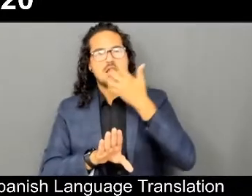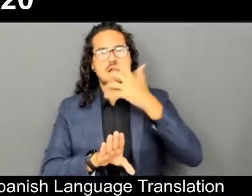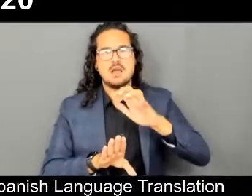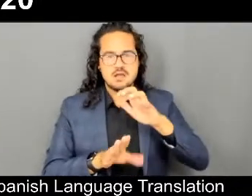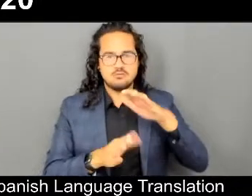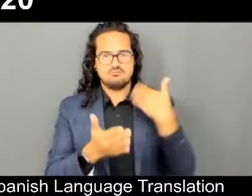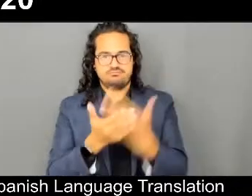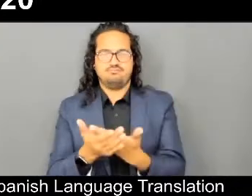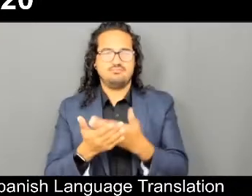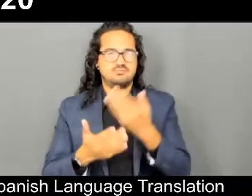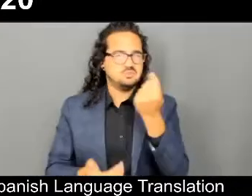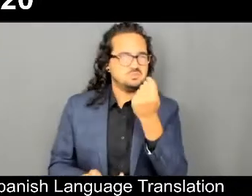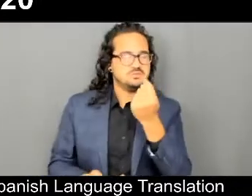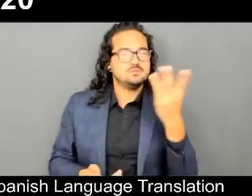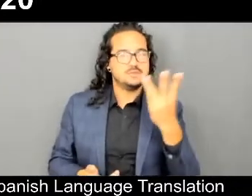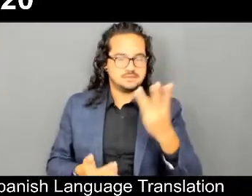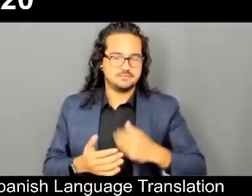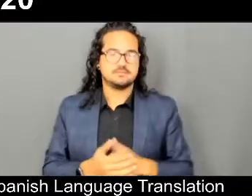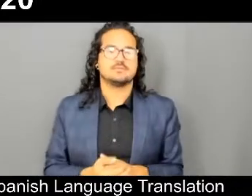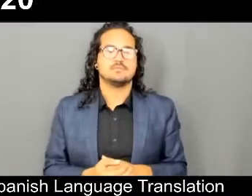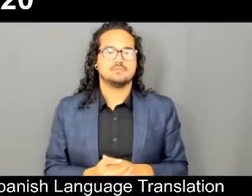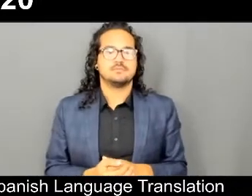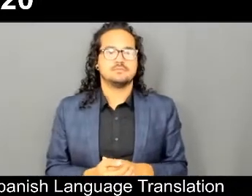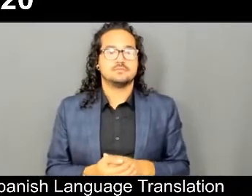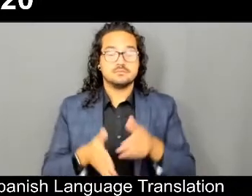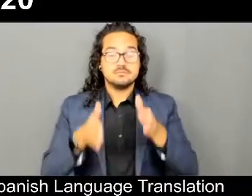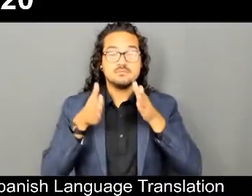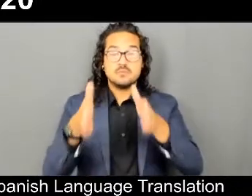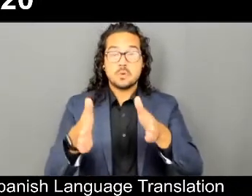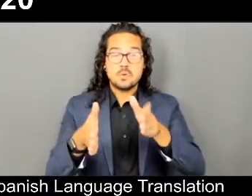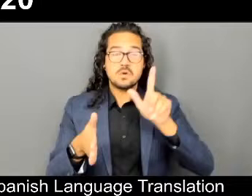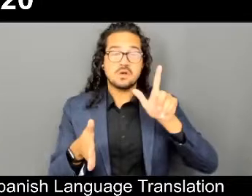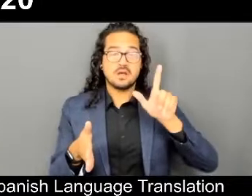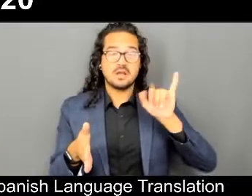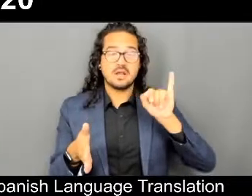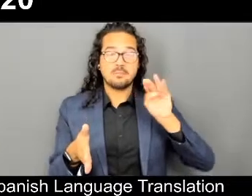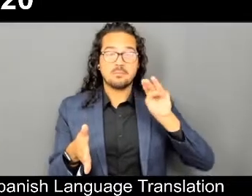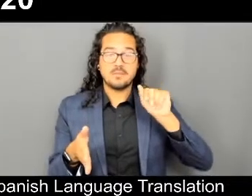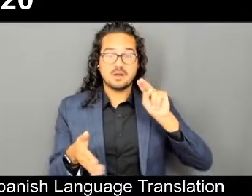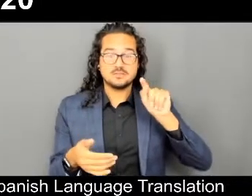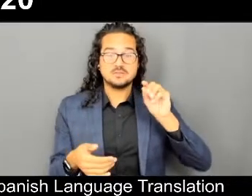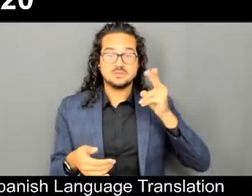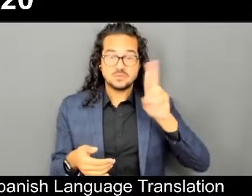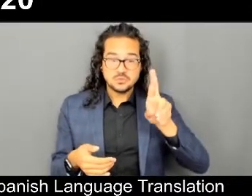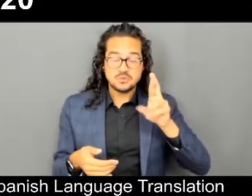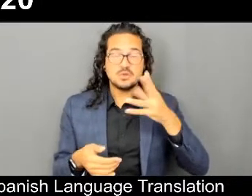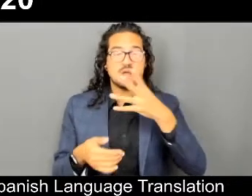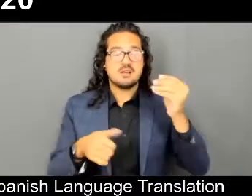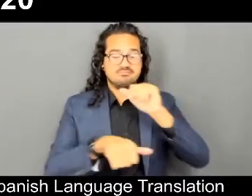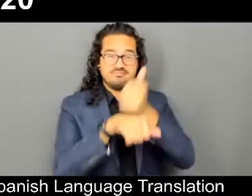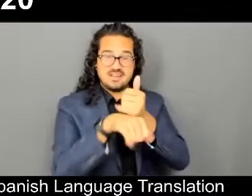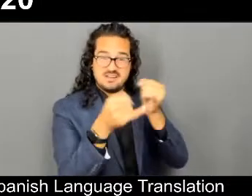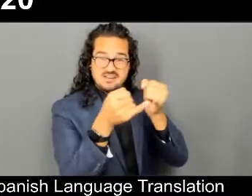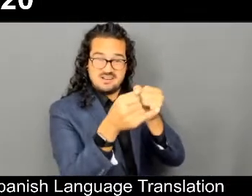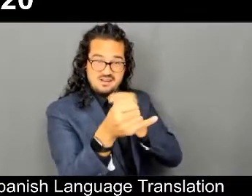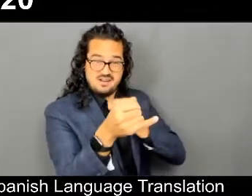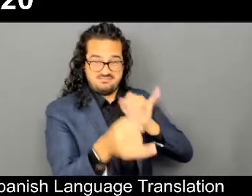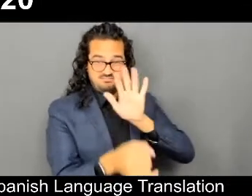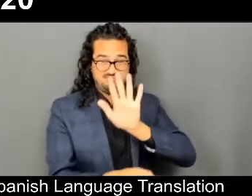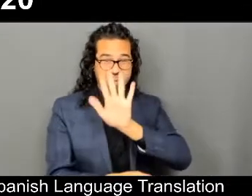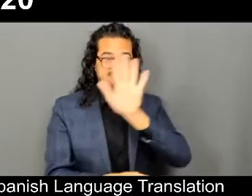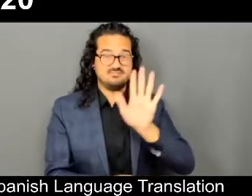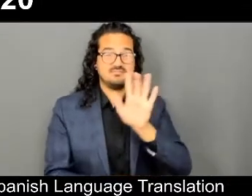that tomorrow, depending on timing, fire behavior, because we're wanting to keep the fire on the ground and work out only